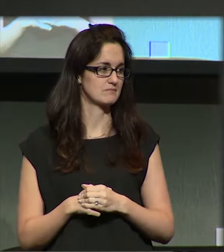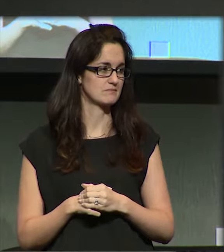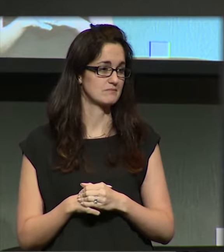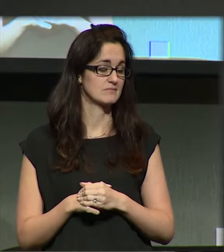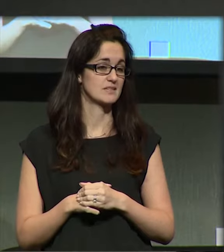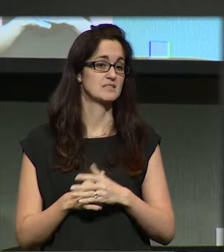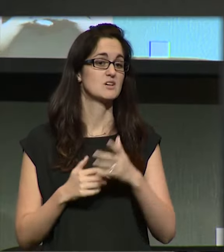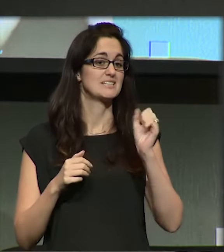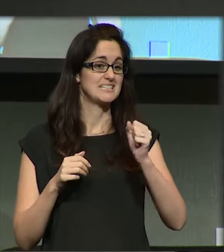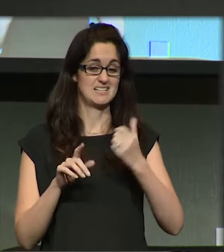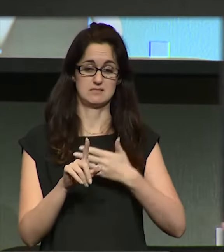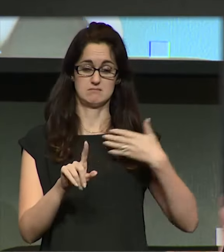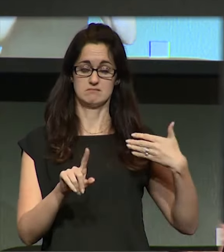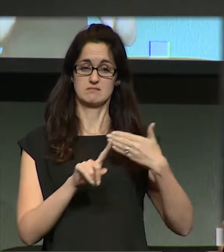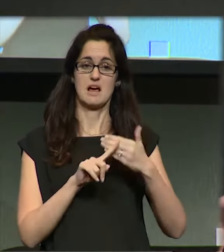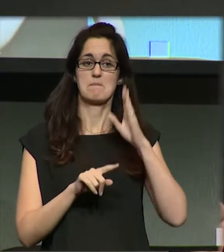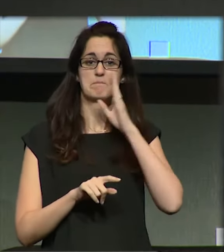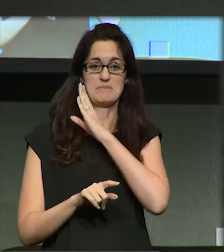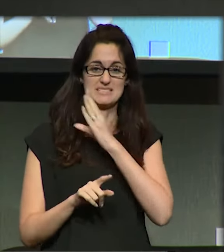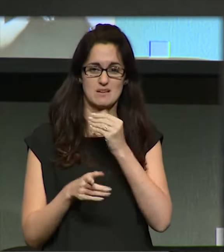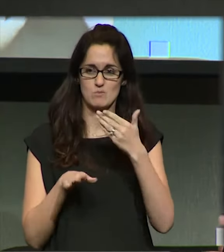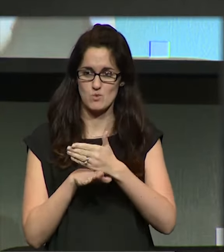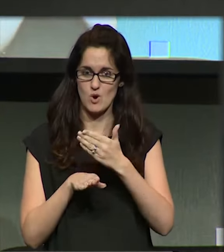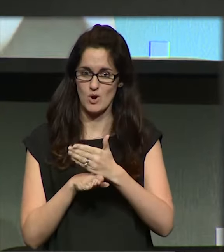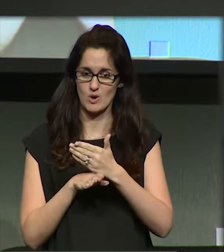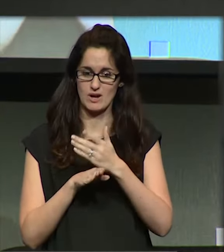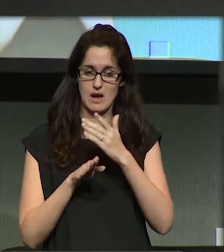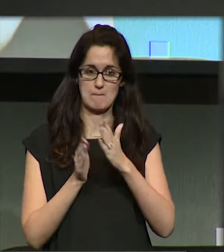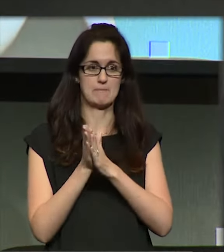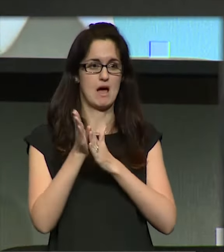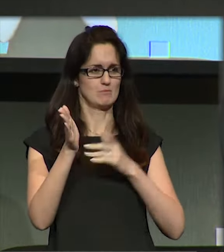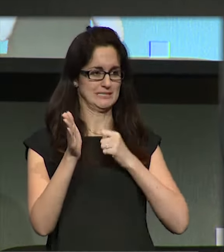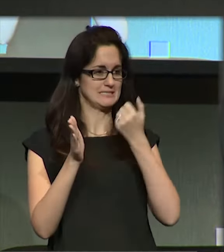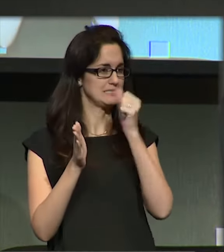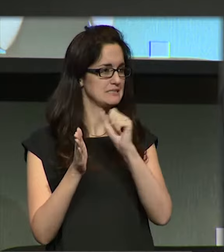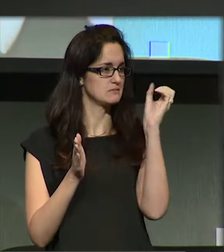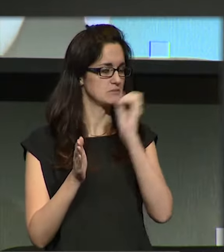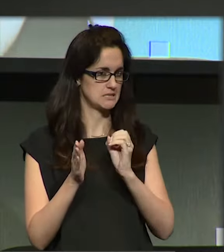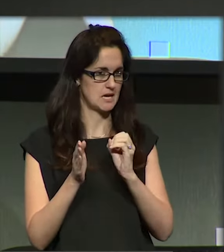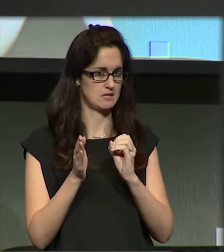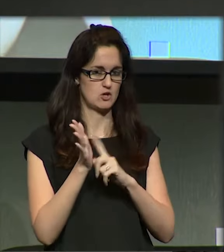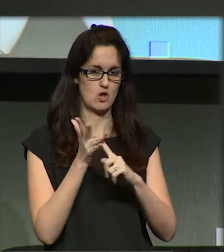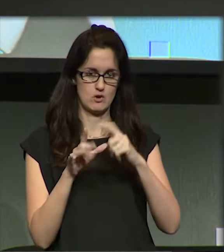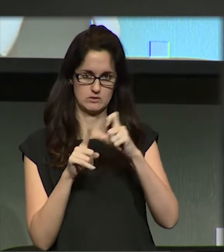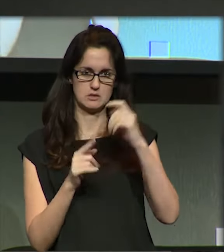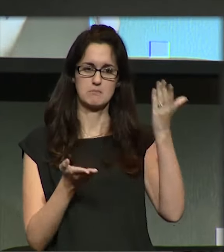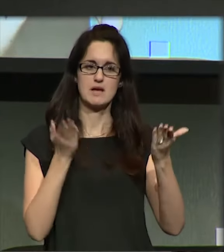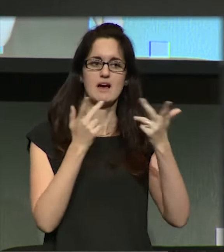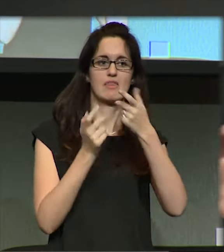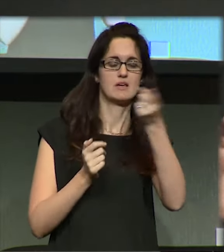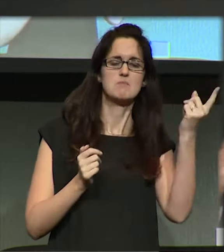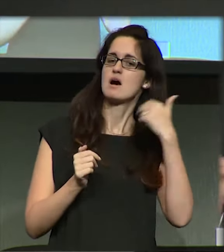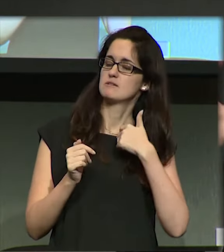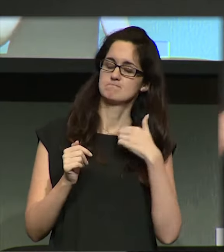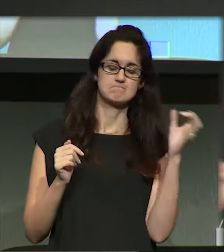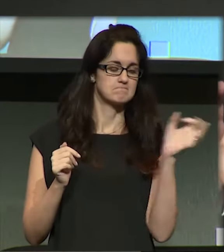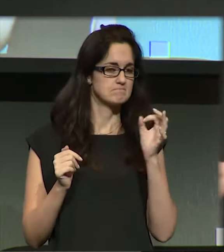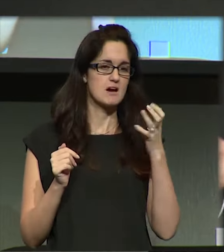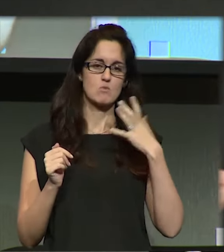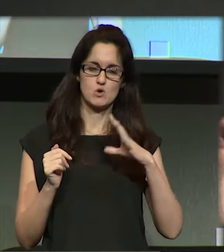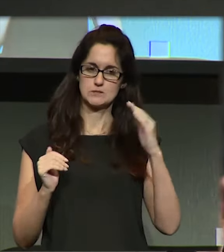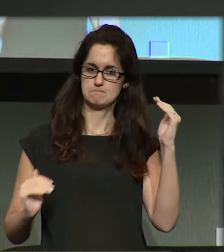some work back there, I want to finish this course in the same time as everybody else. And Gary was saying to me, no, don't do it. You